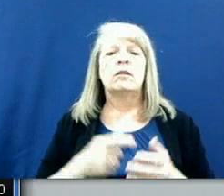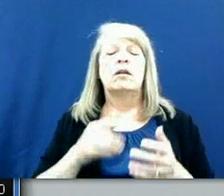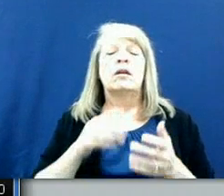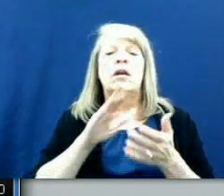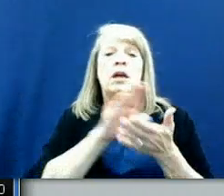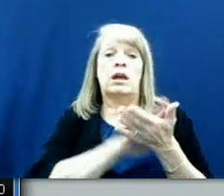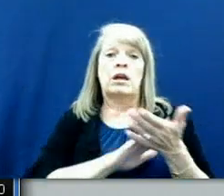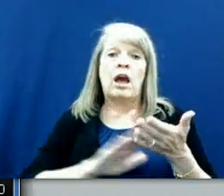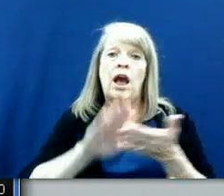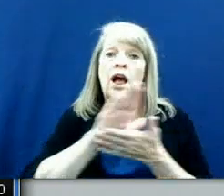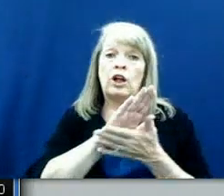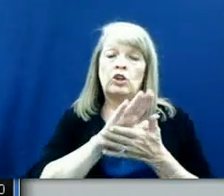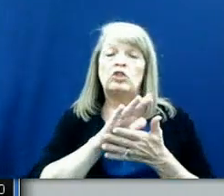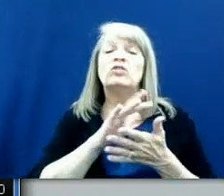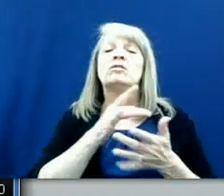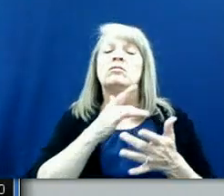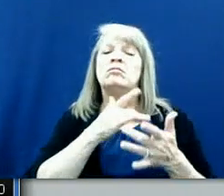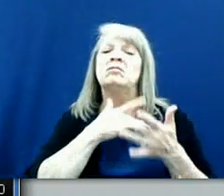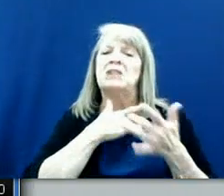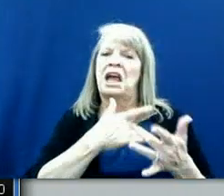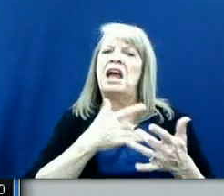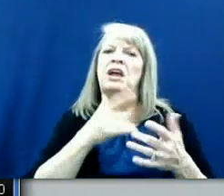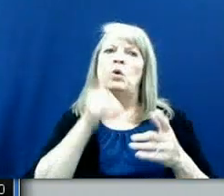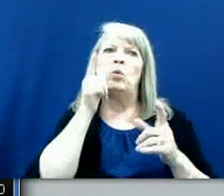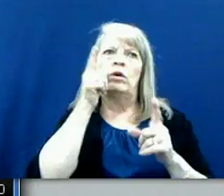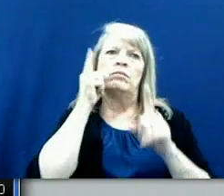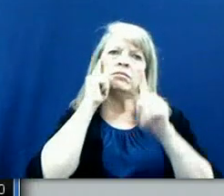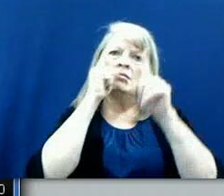College usually leads to a degree,